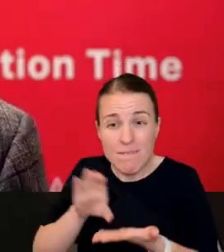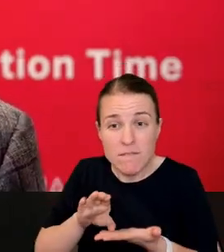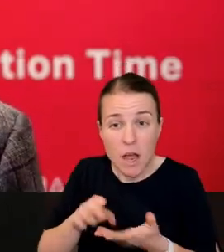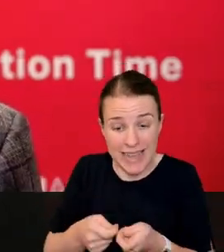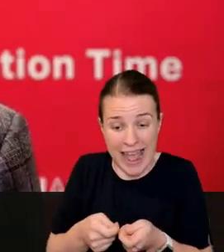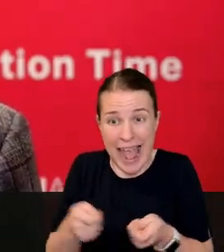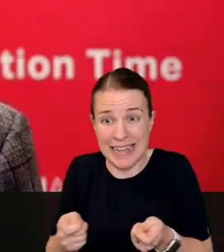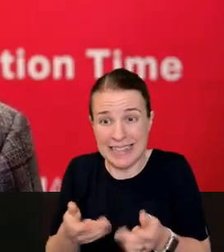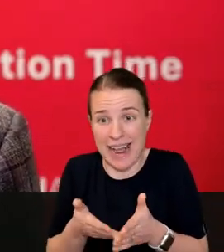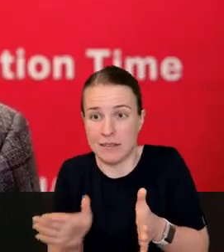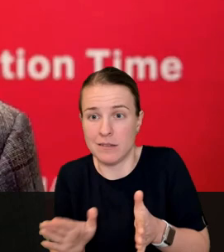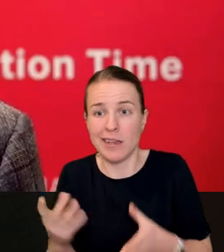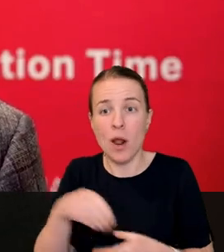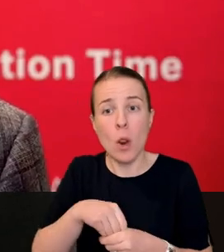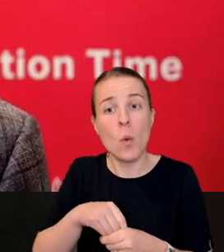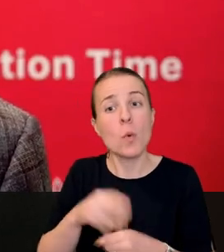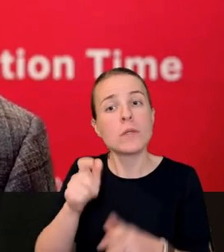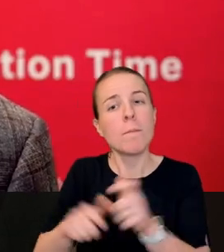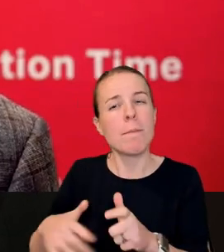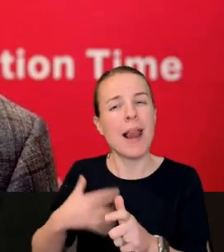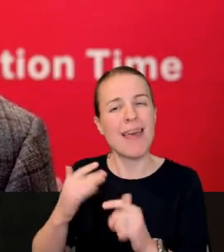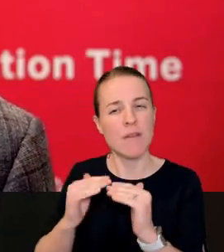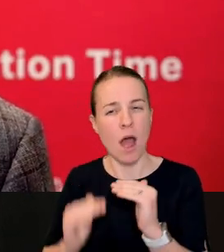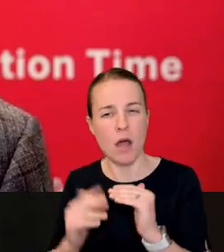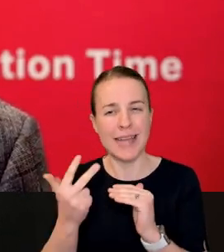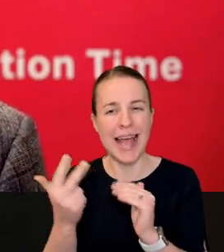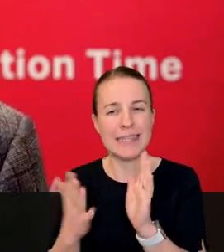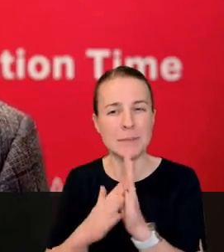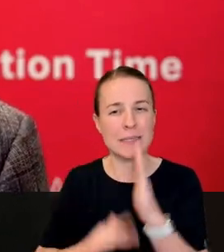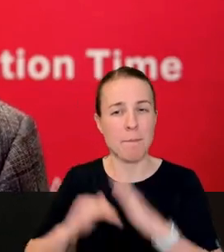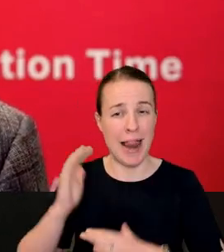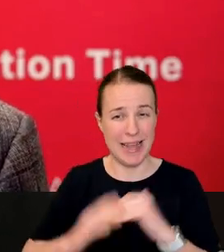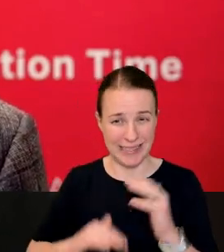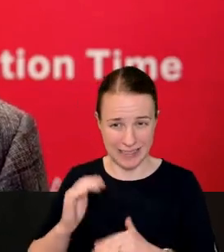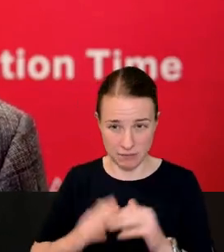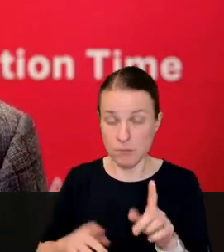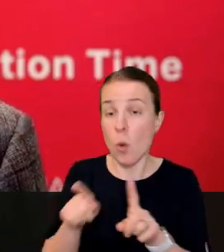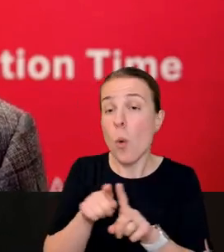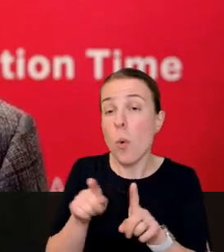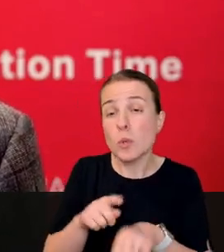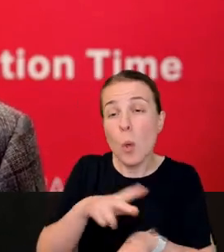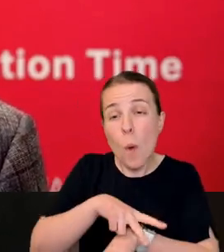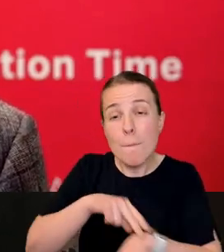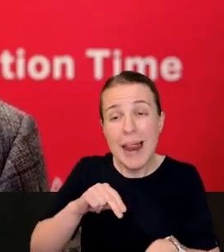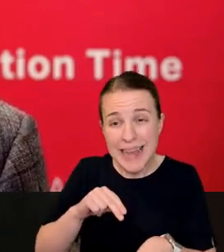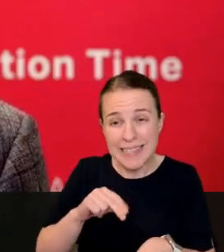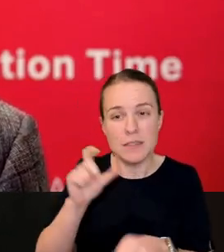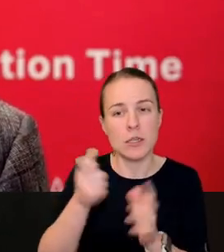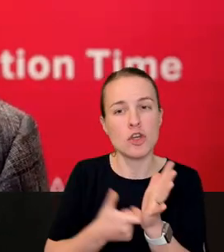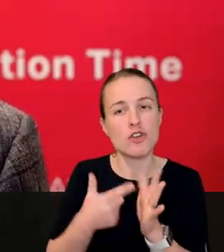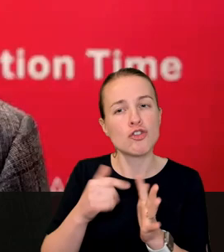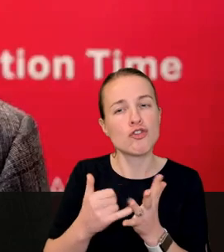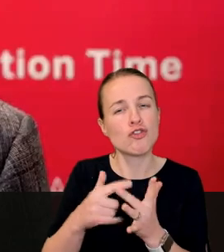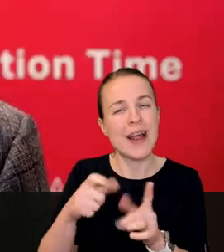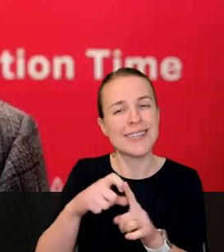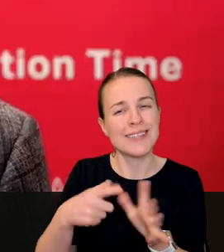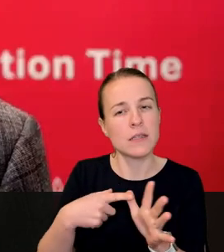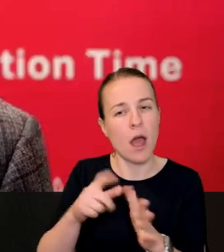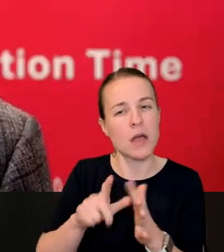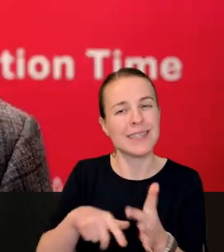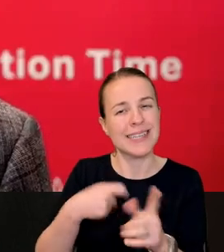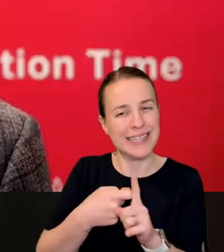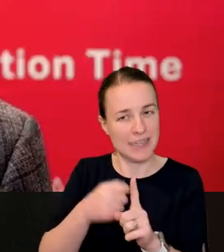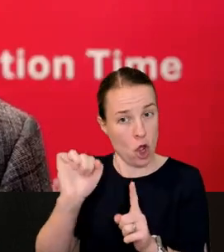Committee questioned the Metropolitan Police Commissioner Cressida Dick on her response to the findings of